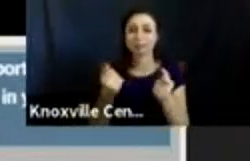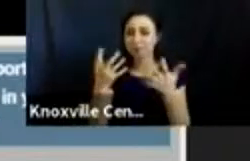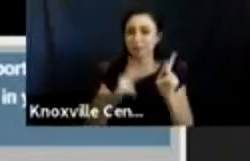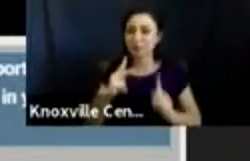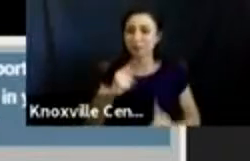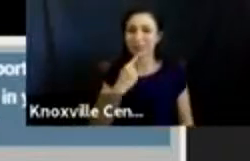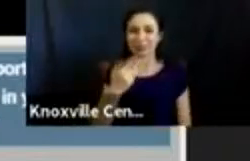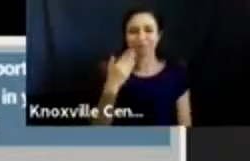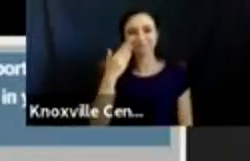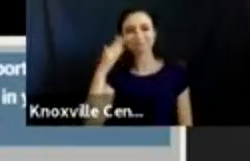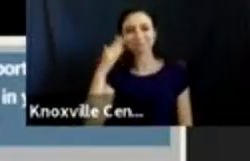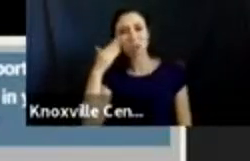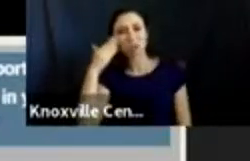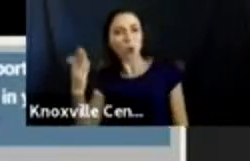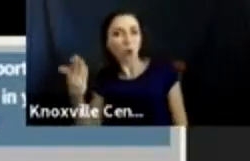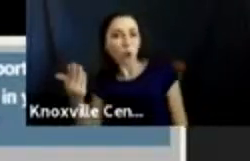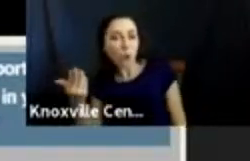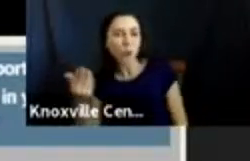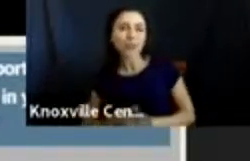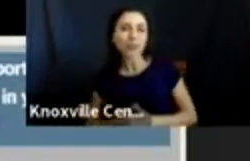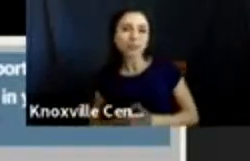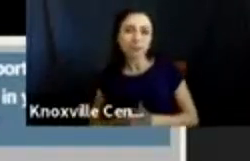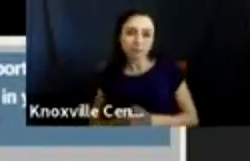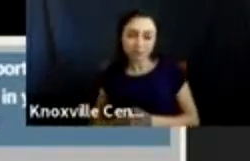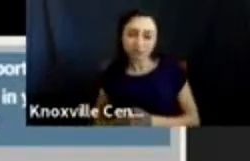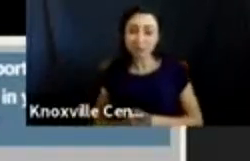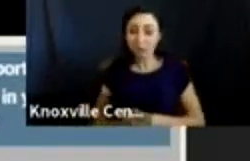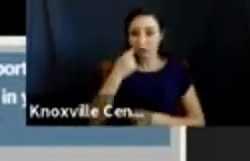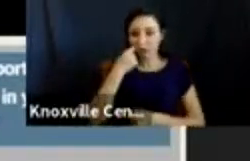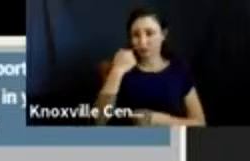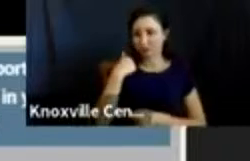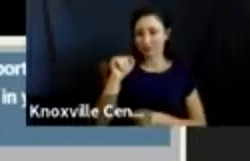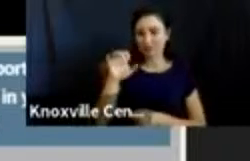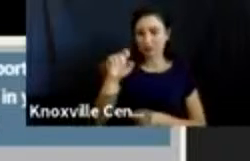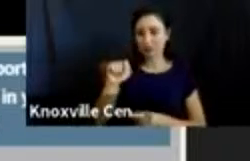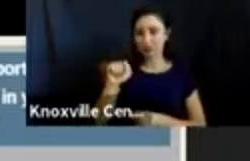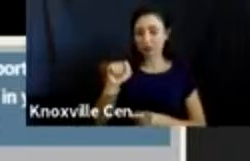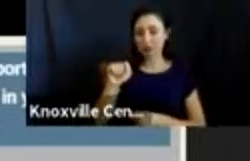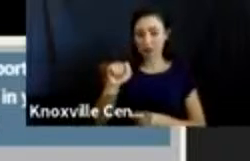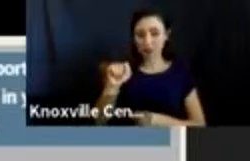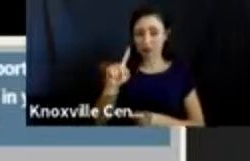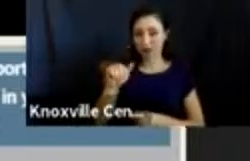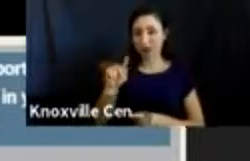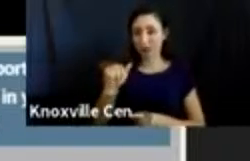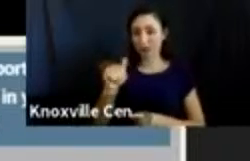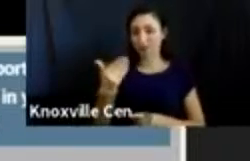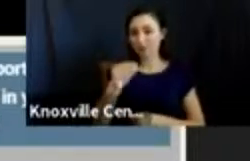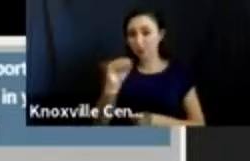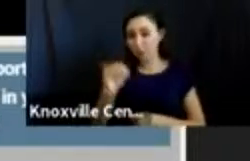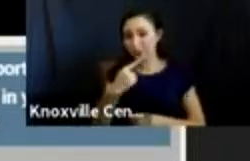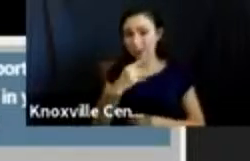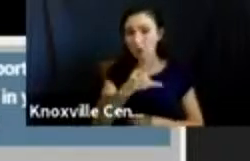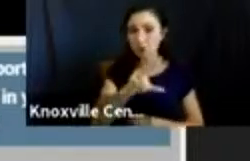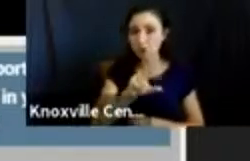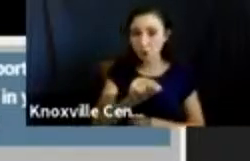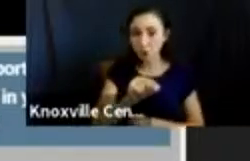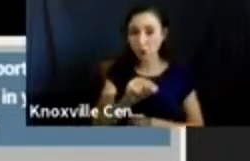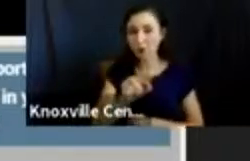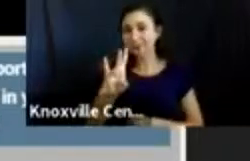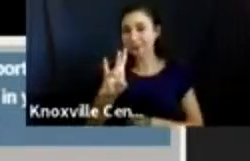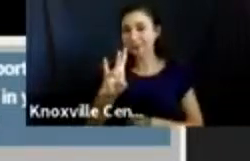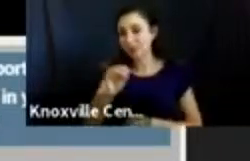unsure. And so in the most recent September data, 15% said no, and 7% said they weren't sure. But